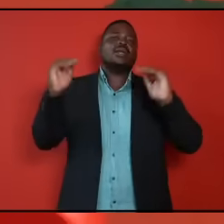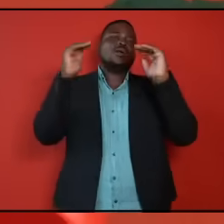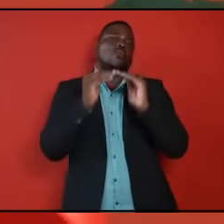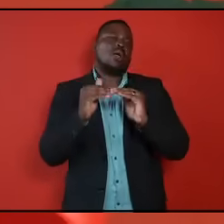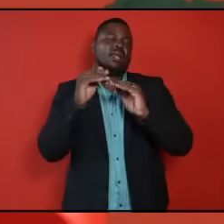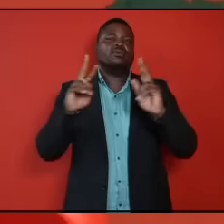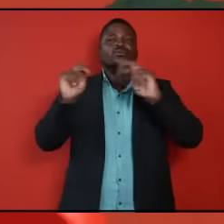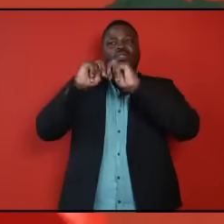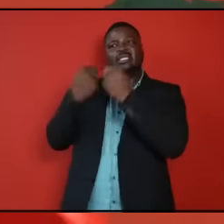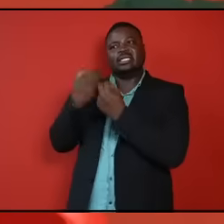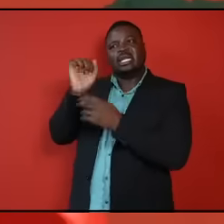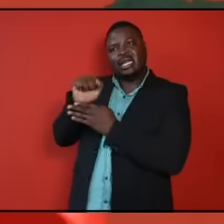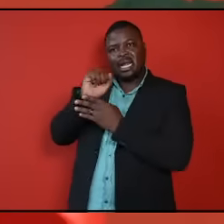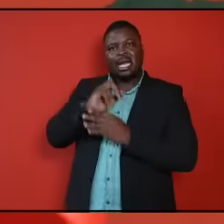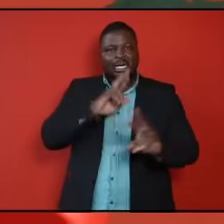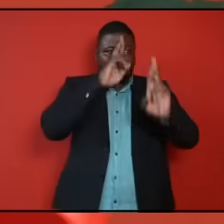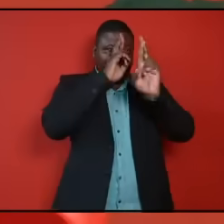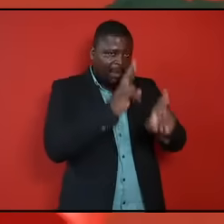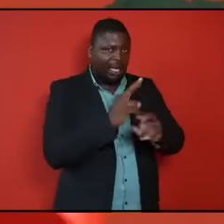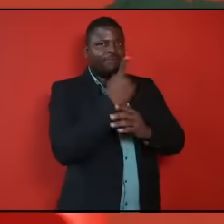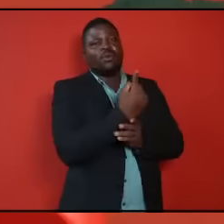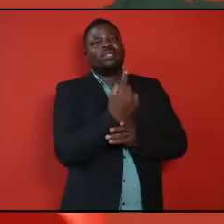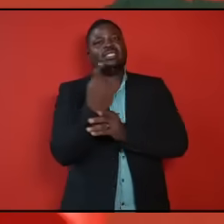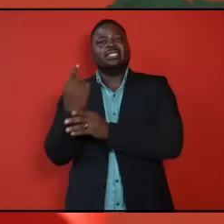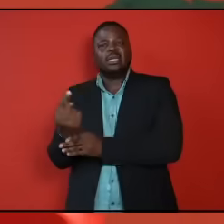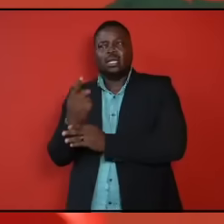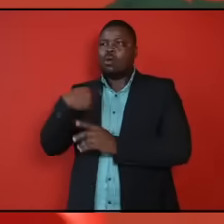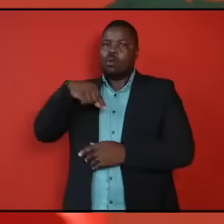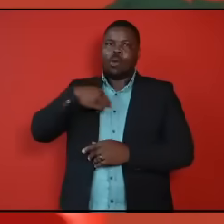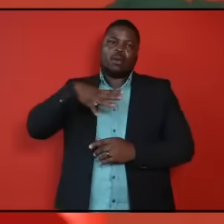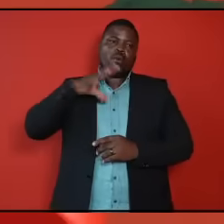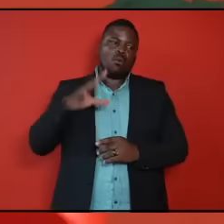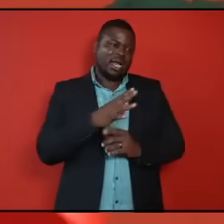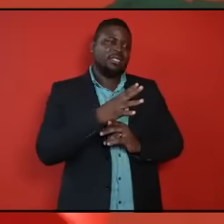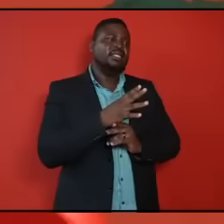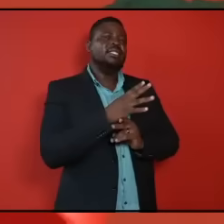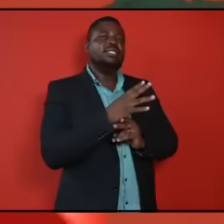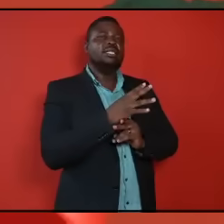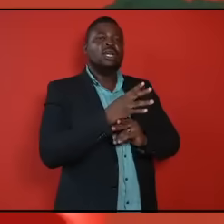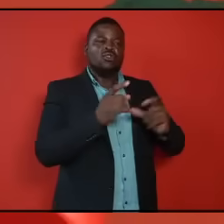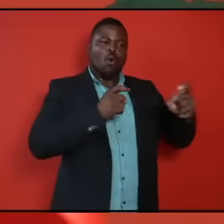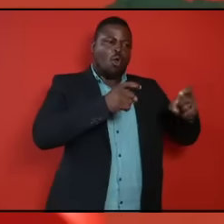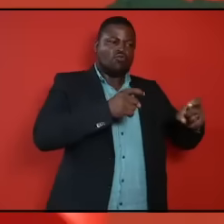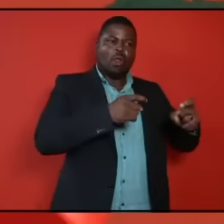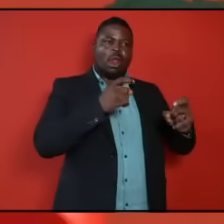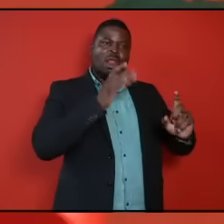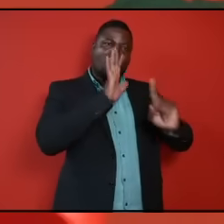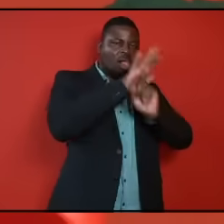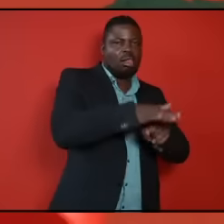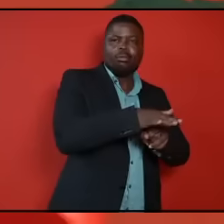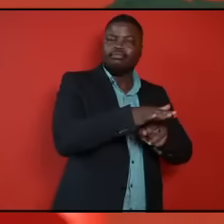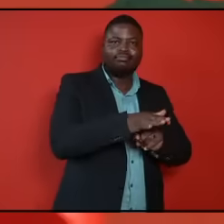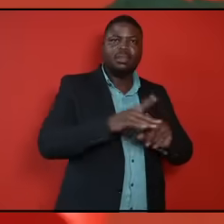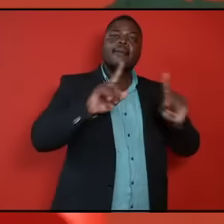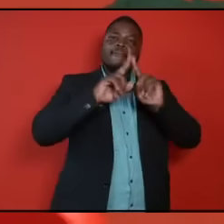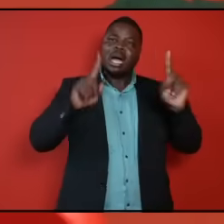for sovereignty, and cooperation rather than domination. This brings up the need to strengthen